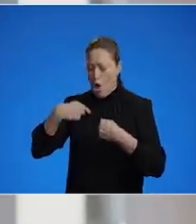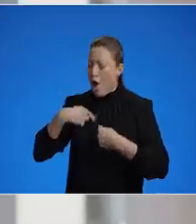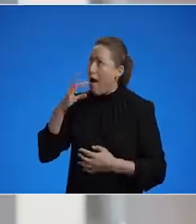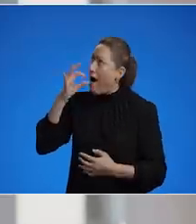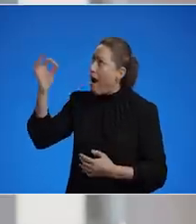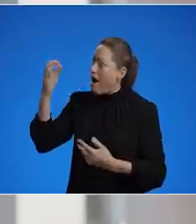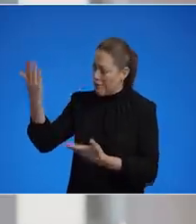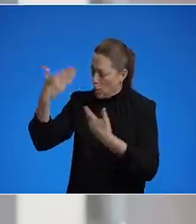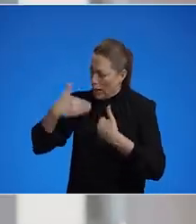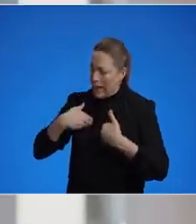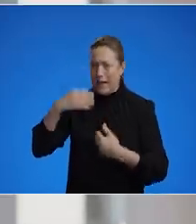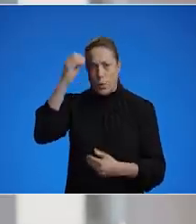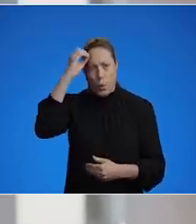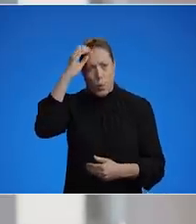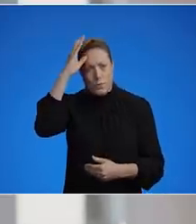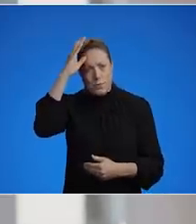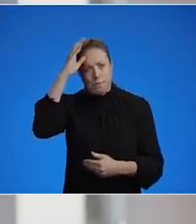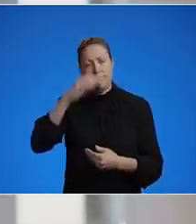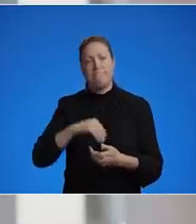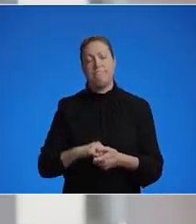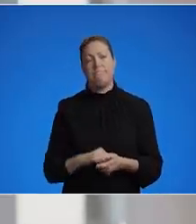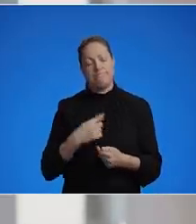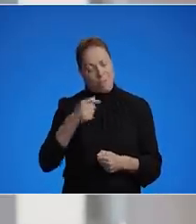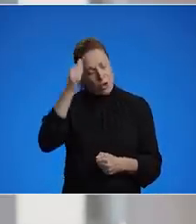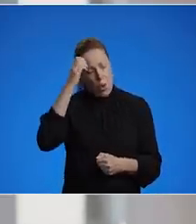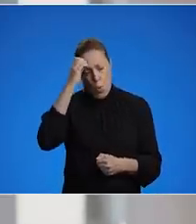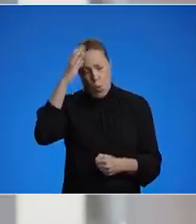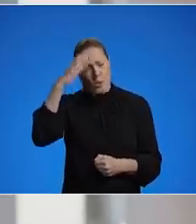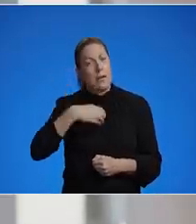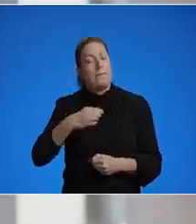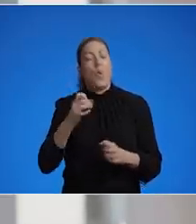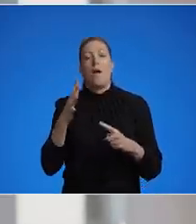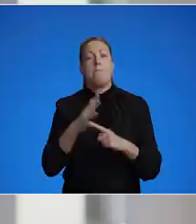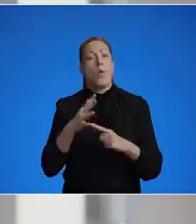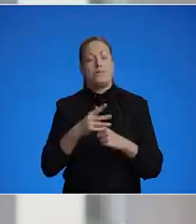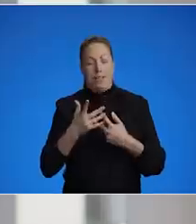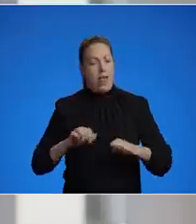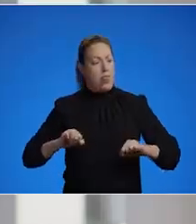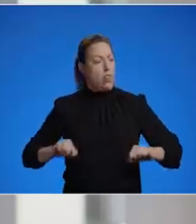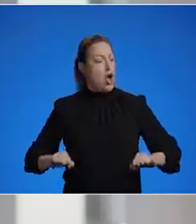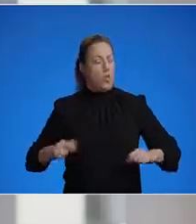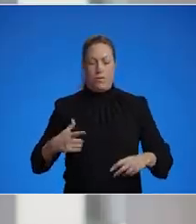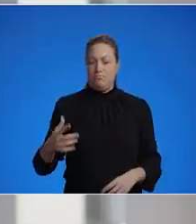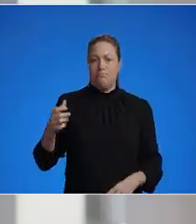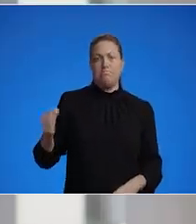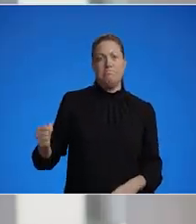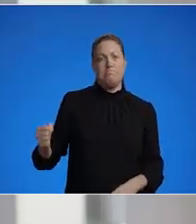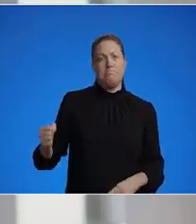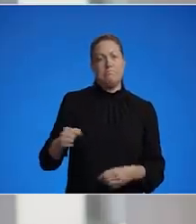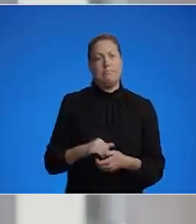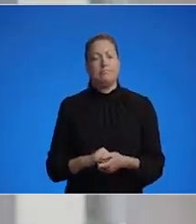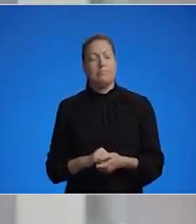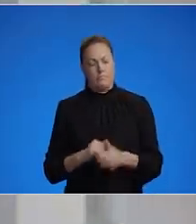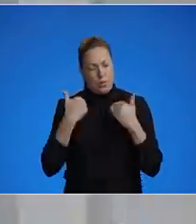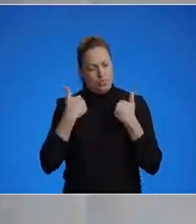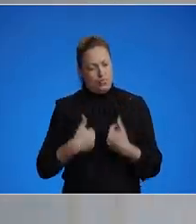Spirit of Wisdom came to me. I esteemed her more than scepters and thrones. Compared with her, I held riches as nothing.